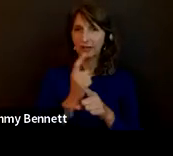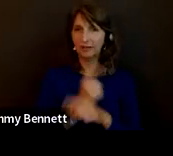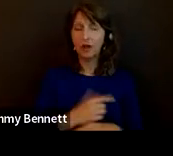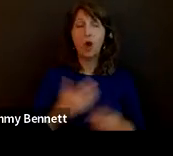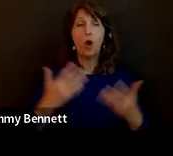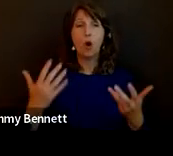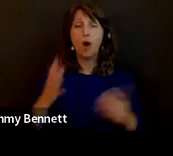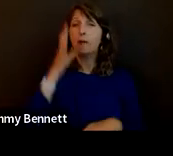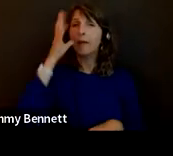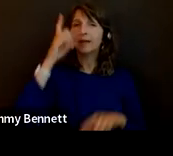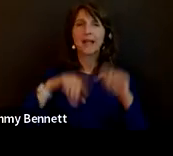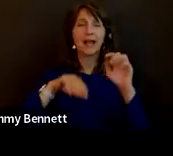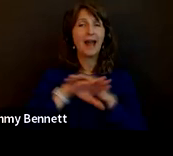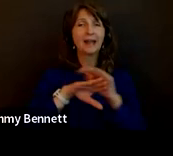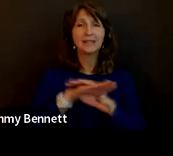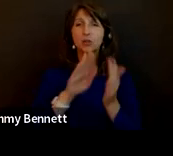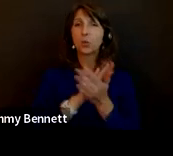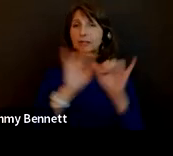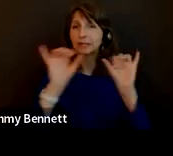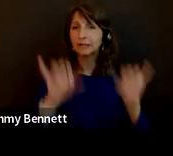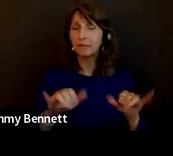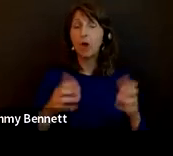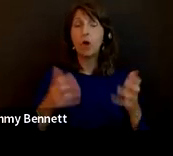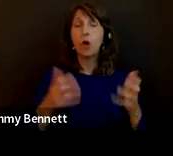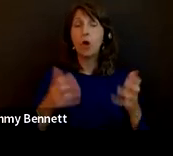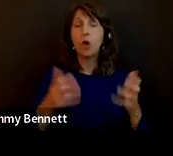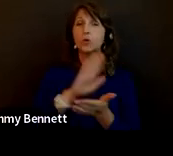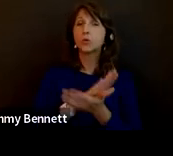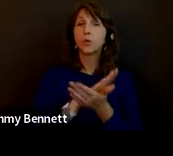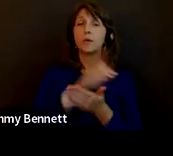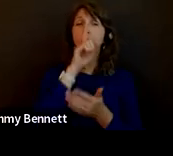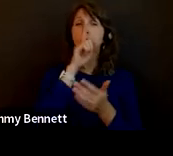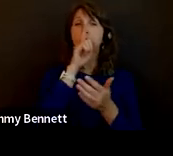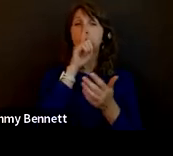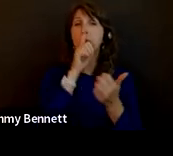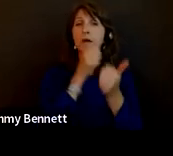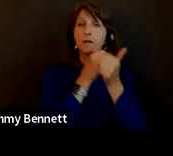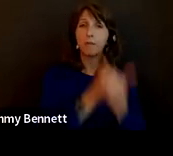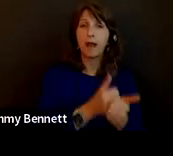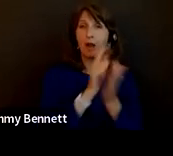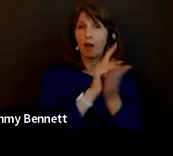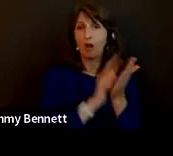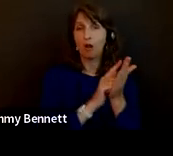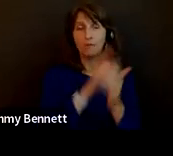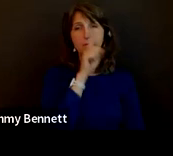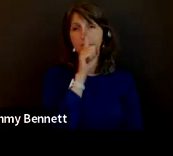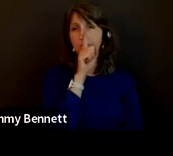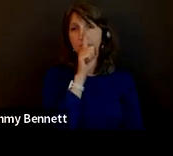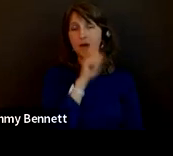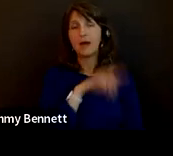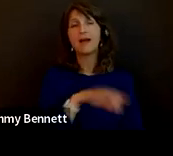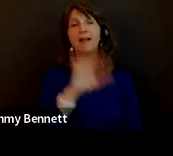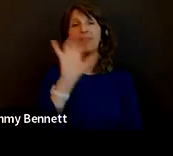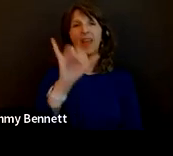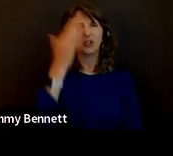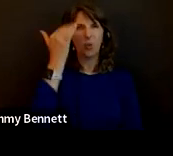school system, and schools did not keep up with law and following it. They did not do it. And that was what led to a